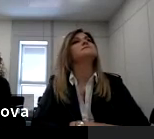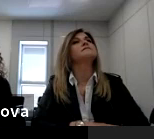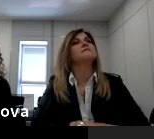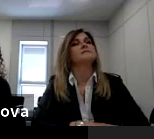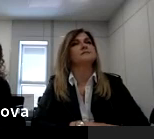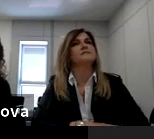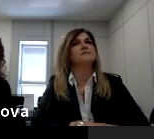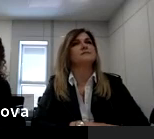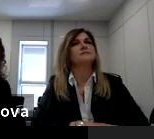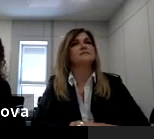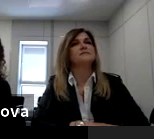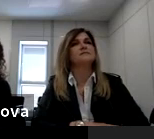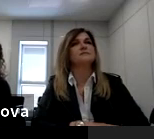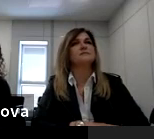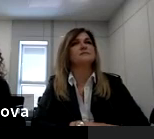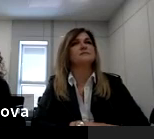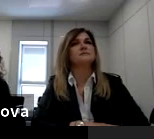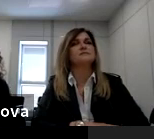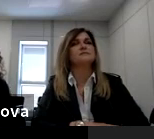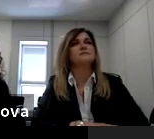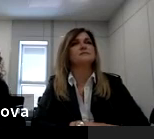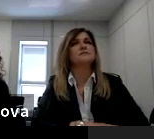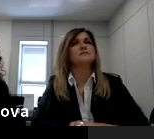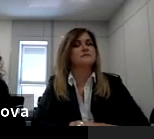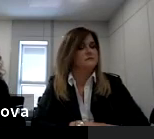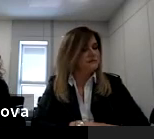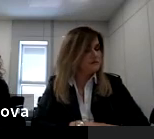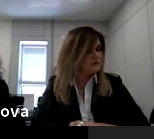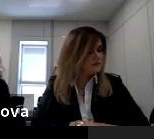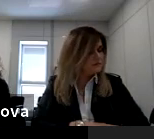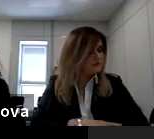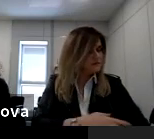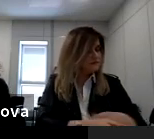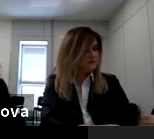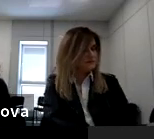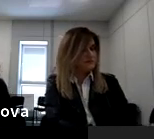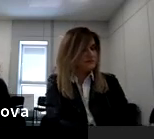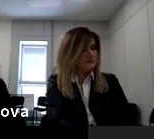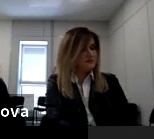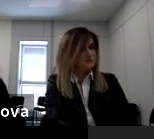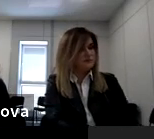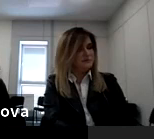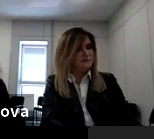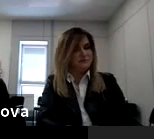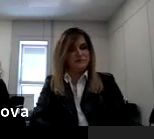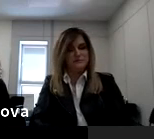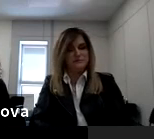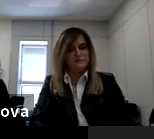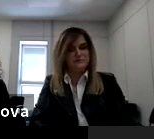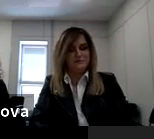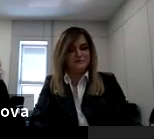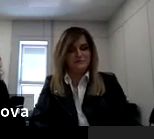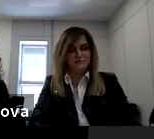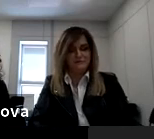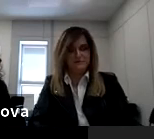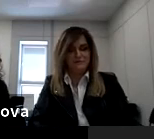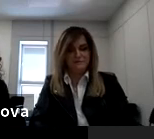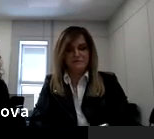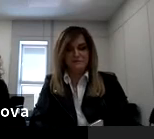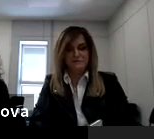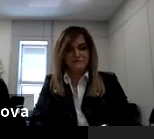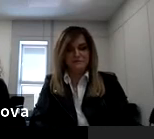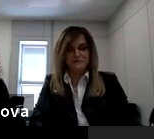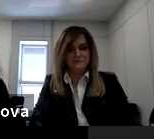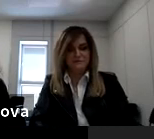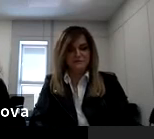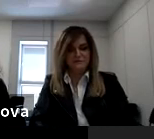here we can introduce our new line. It is completely new, I have to say,